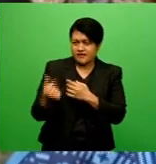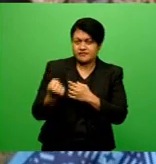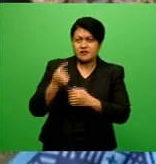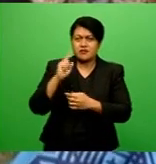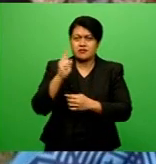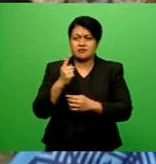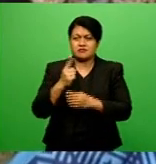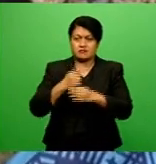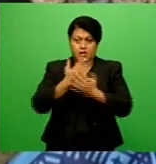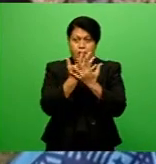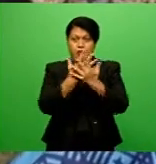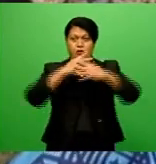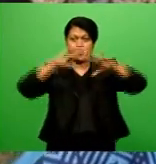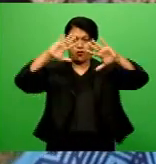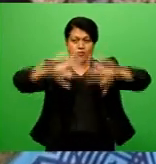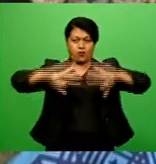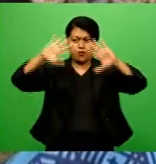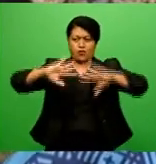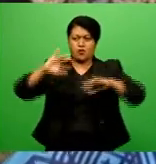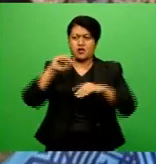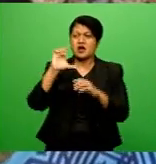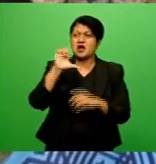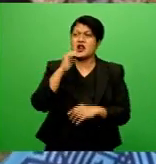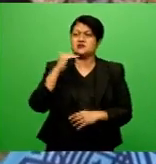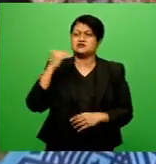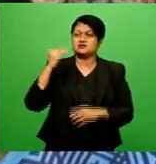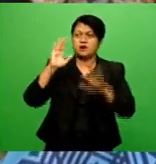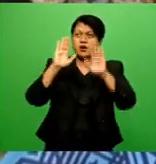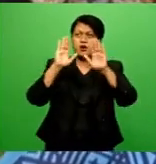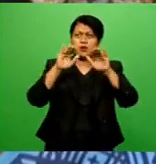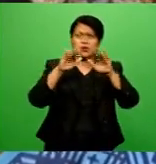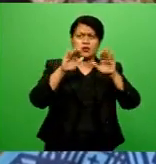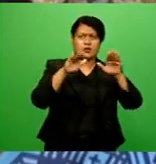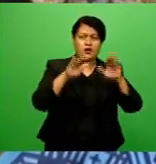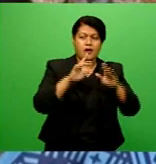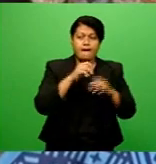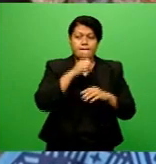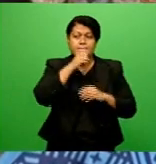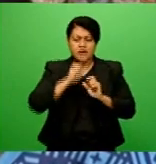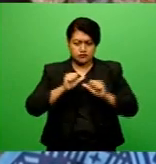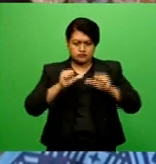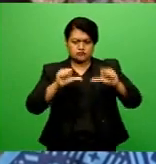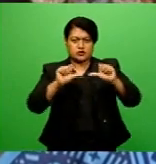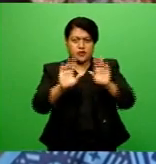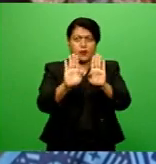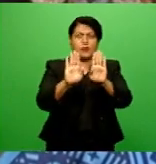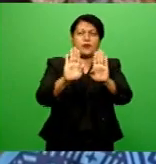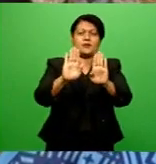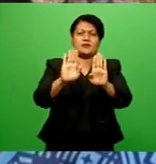village lined up against the walls and held up the walls until the wind died down. We were just